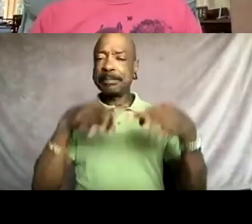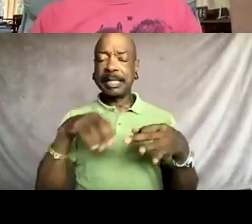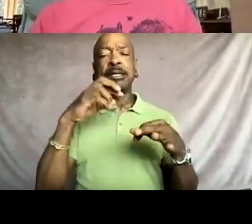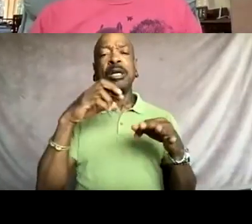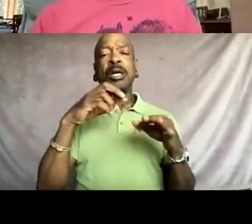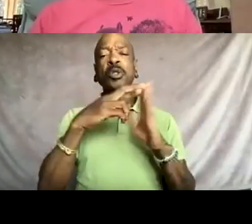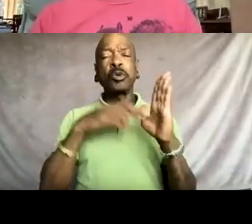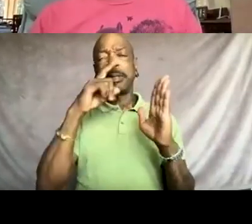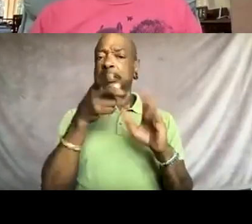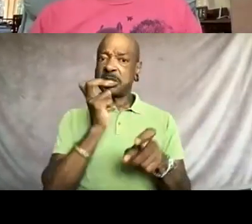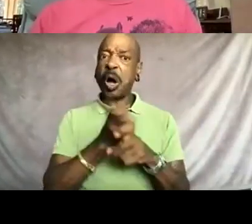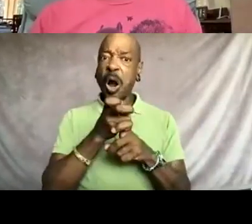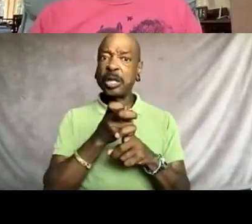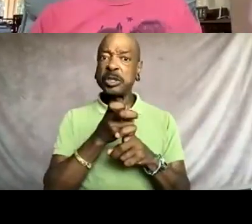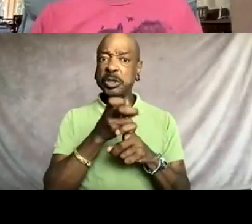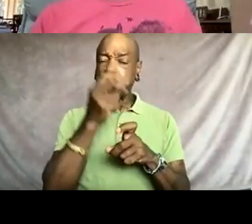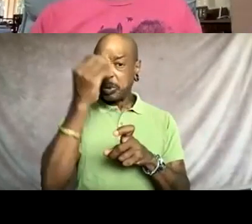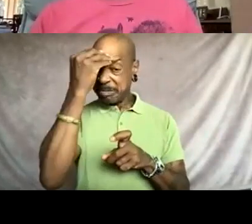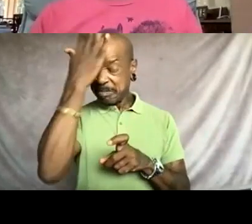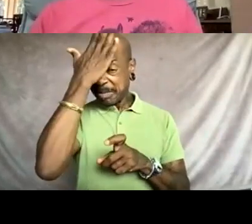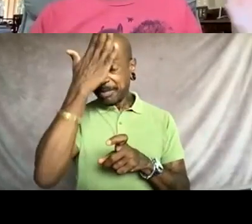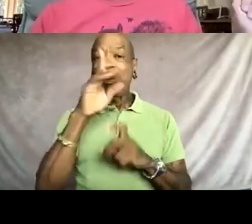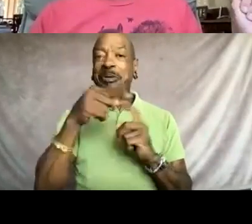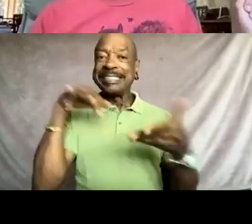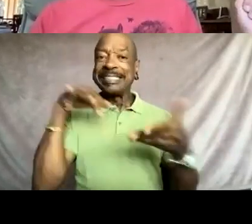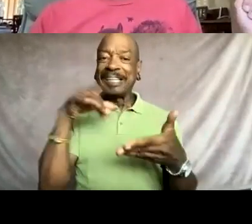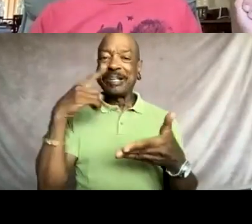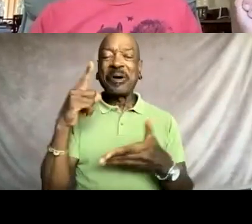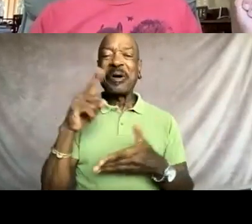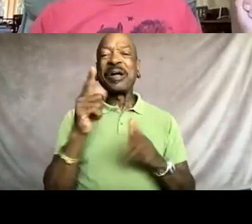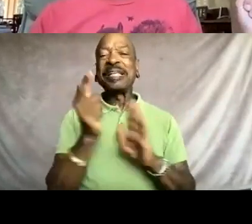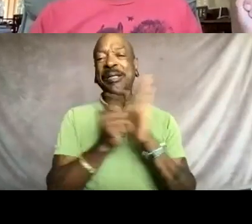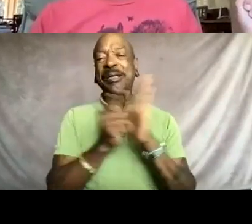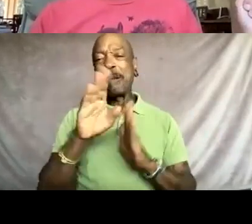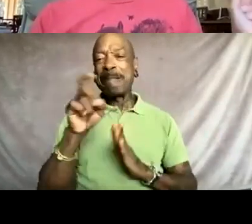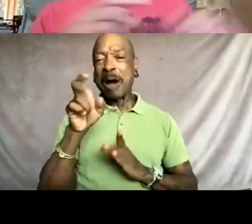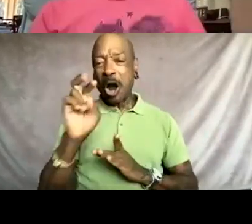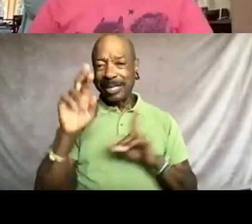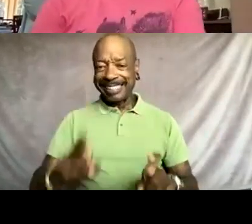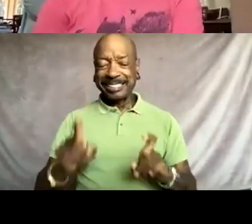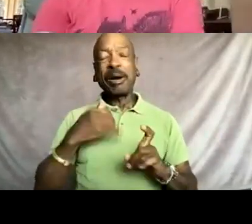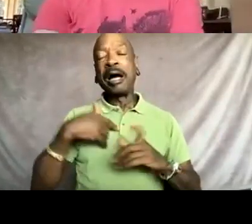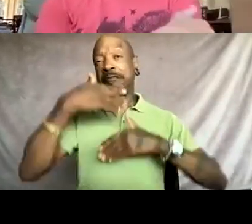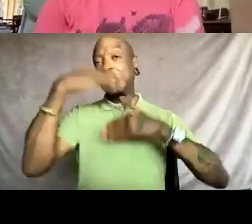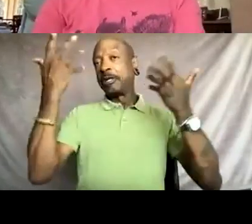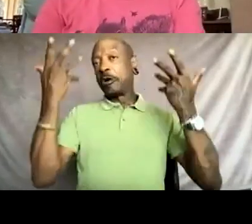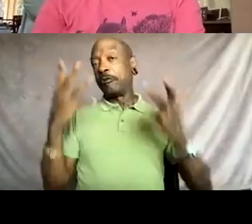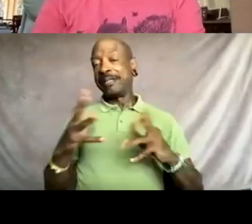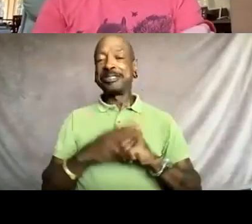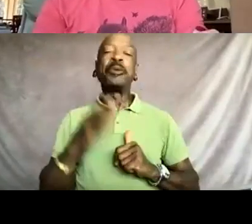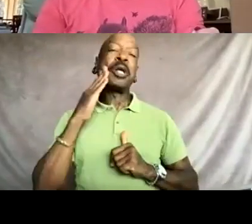when you're studying for the bar exam. It is literally the hardest rule to memorize. So I have forgotten it. So know it's